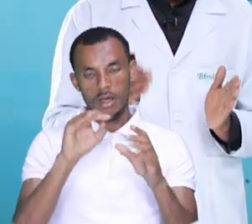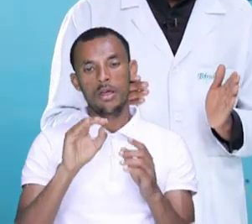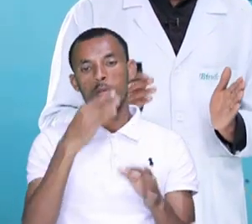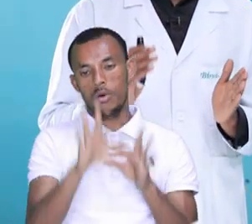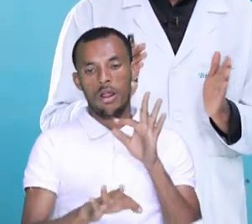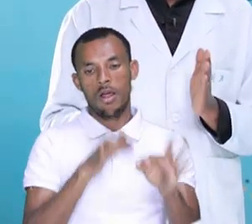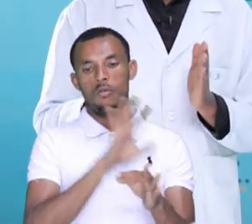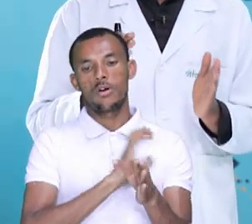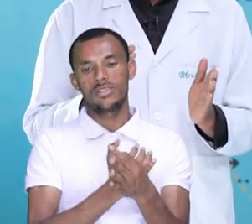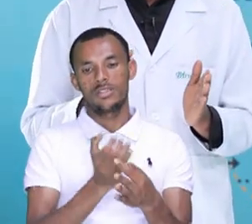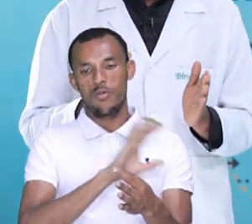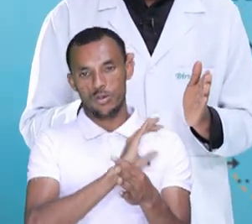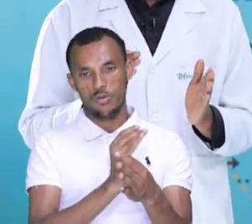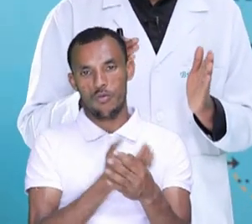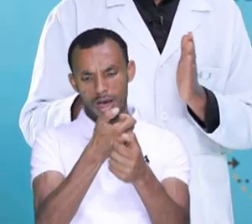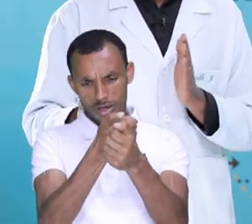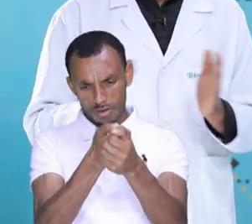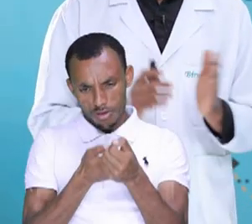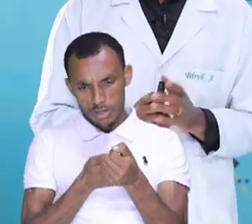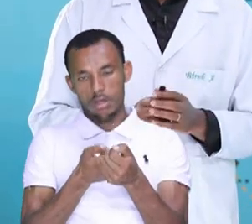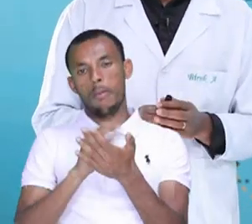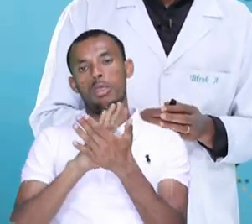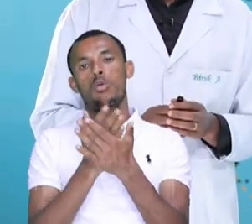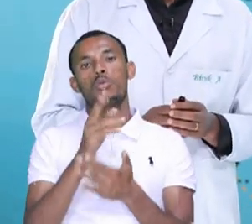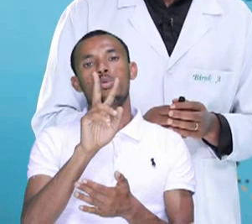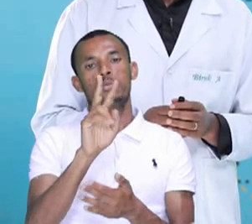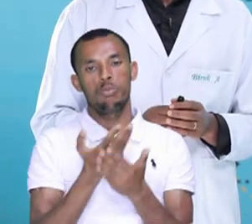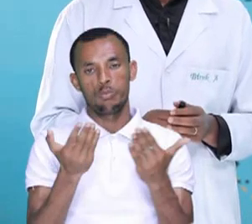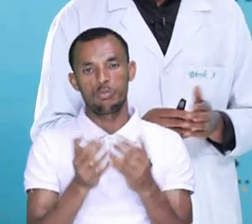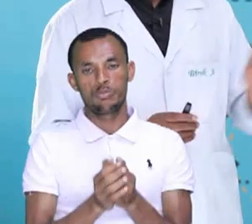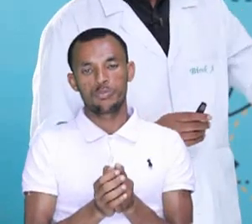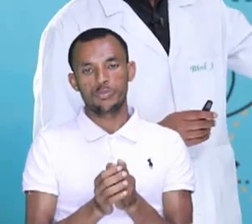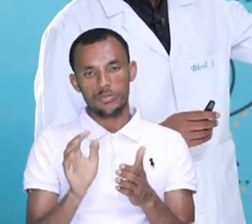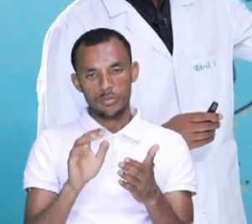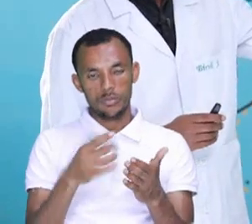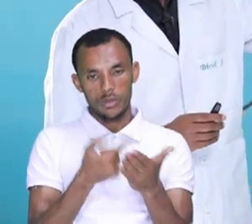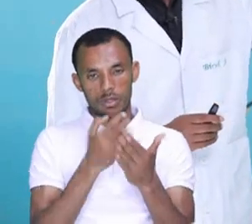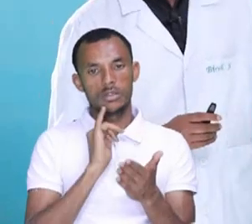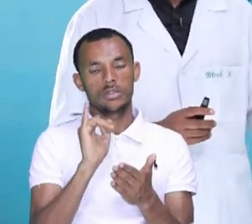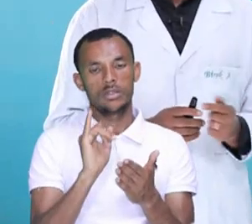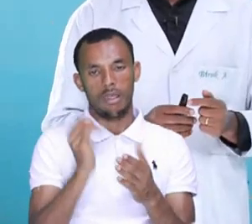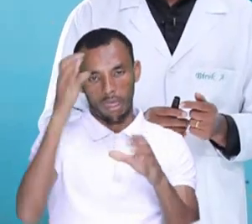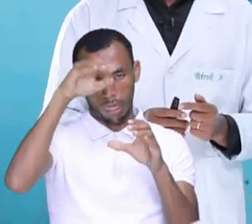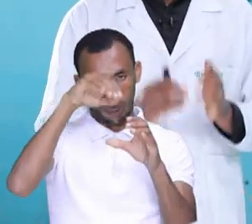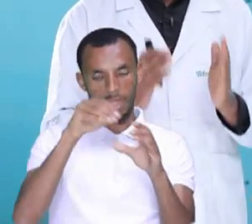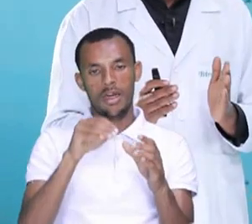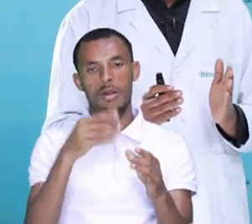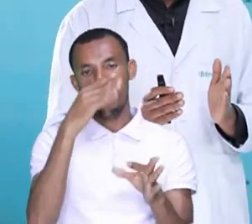force is force of attraction between species. Therefore, this is